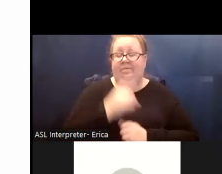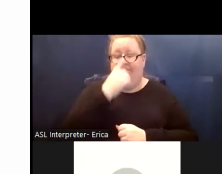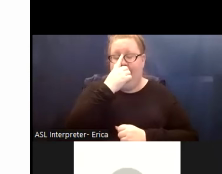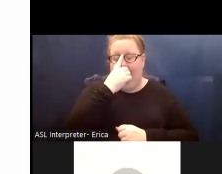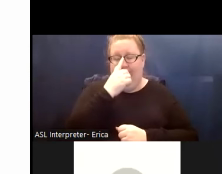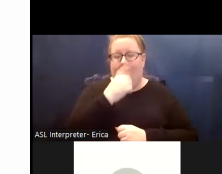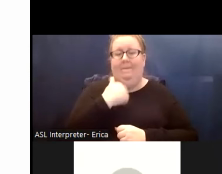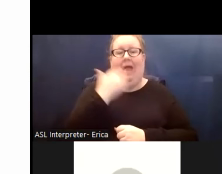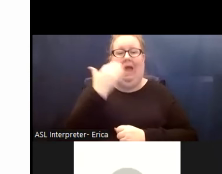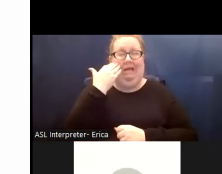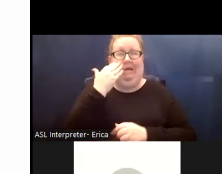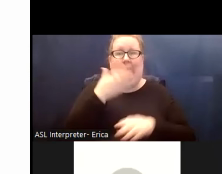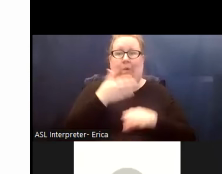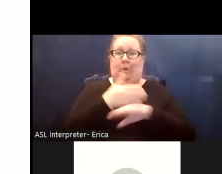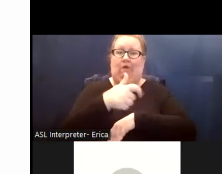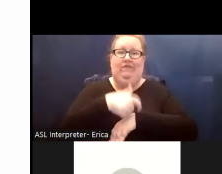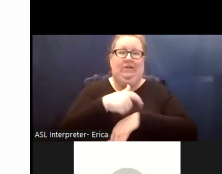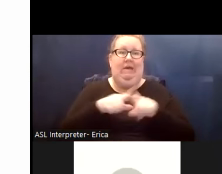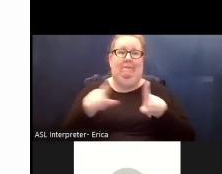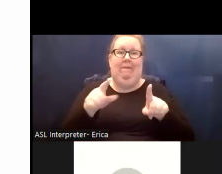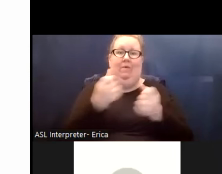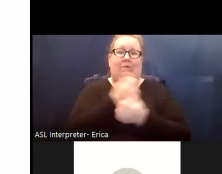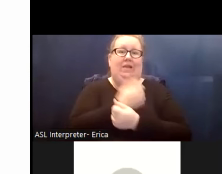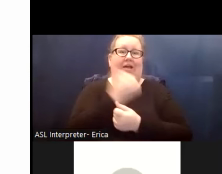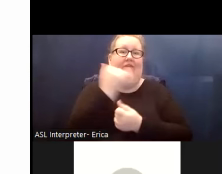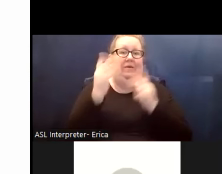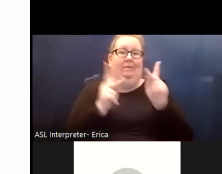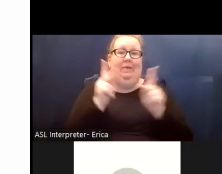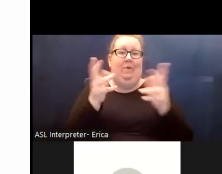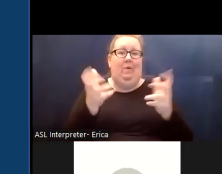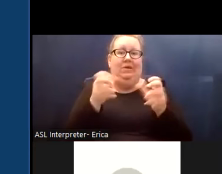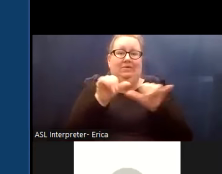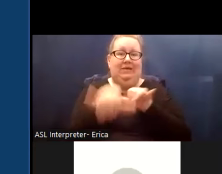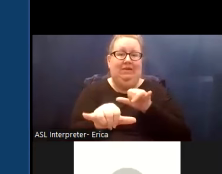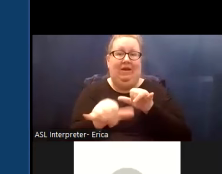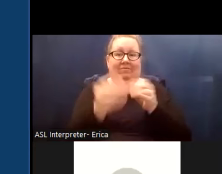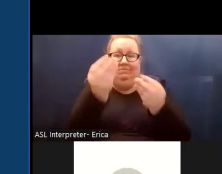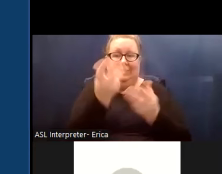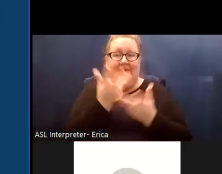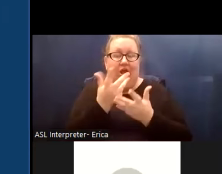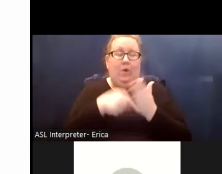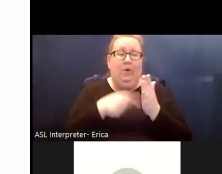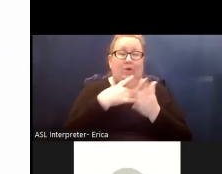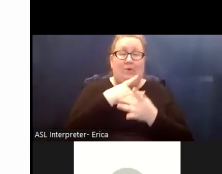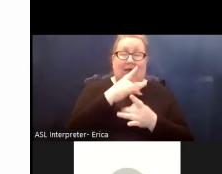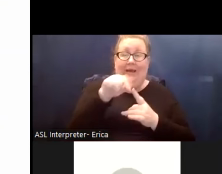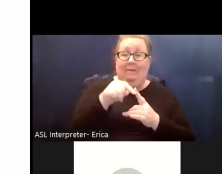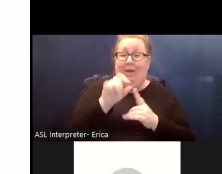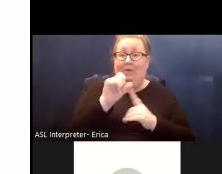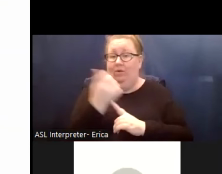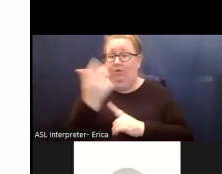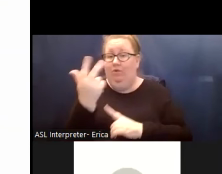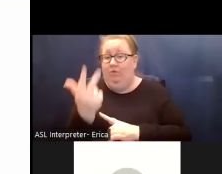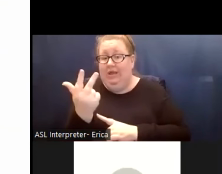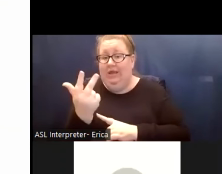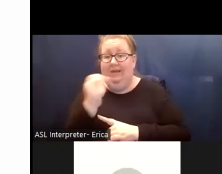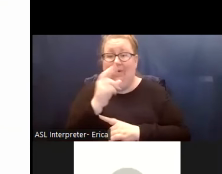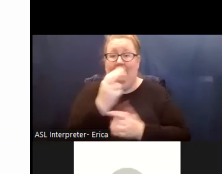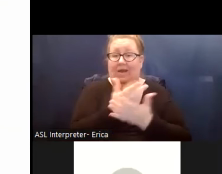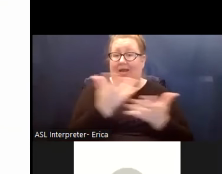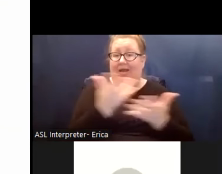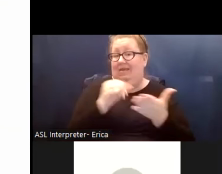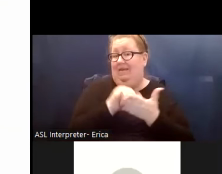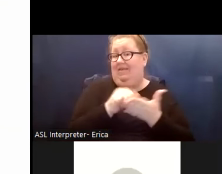So I know we're over time, but would love if people want to stick around to let us know what you like about scenario 3, or anything